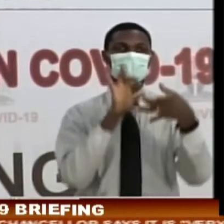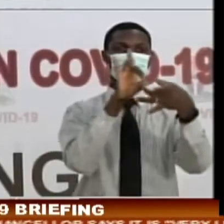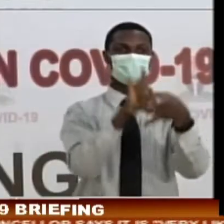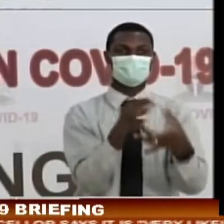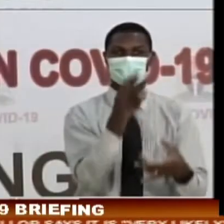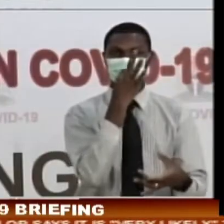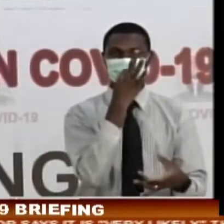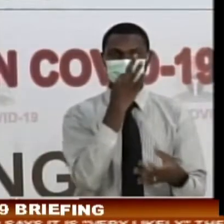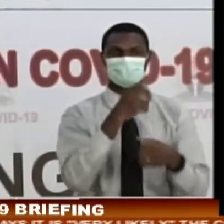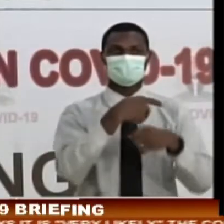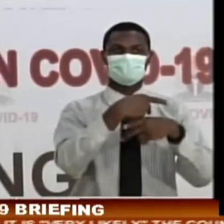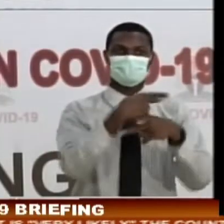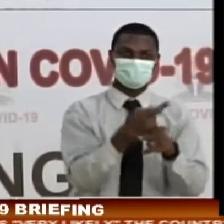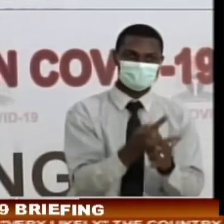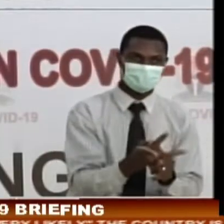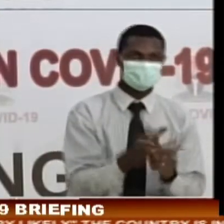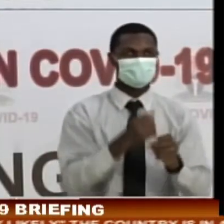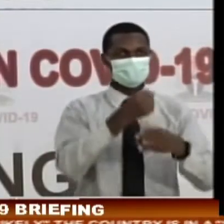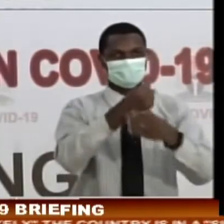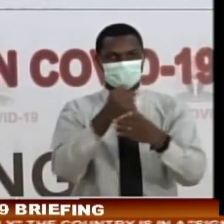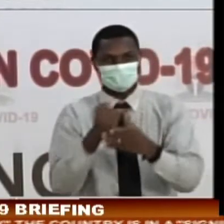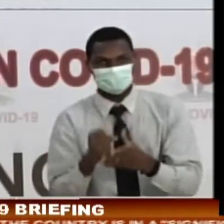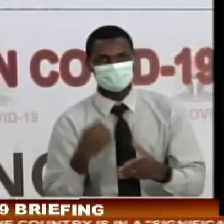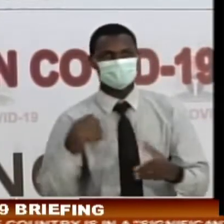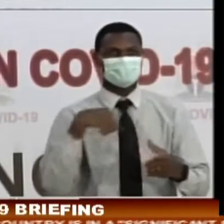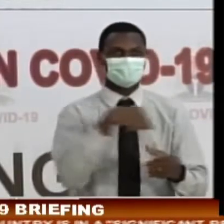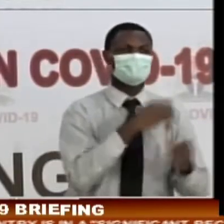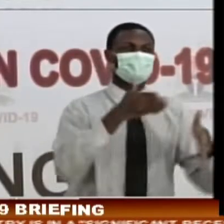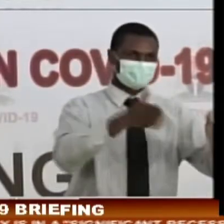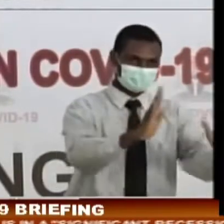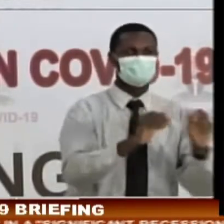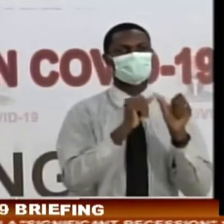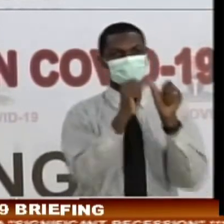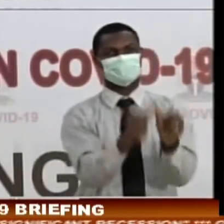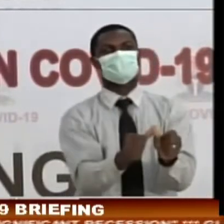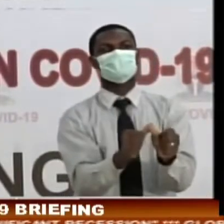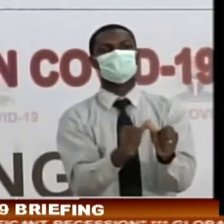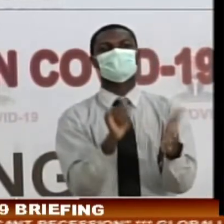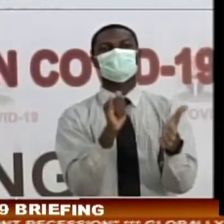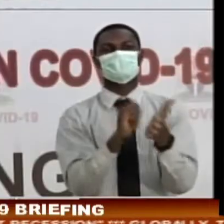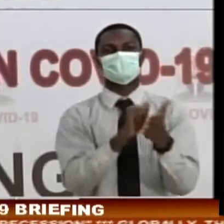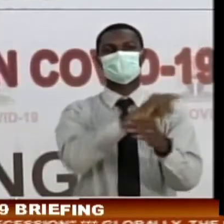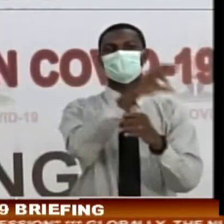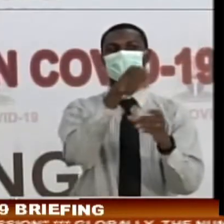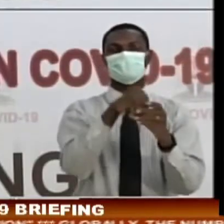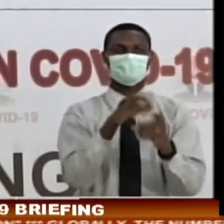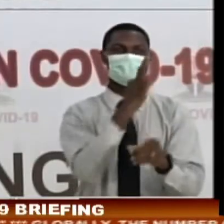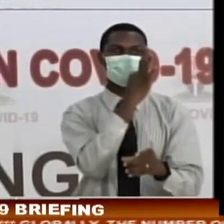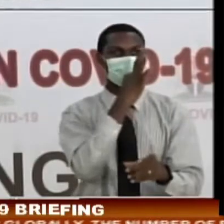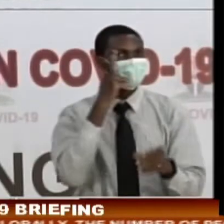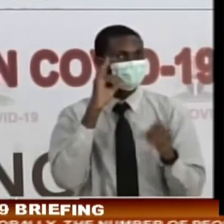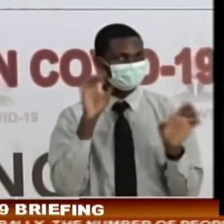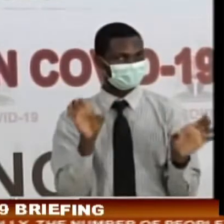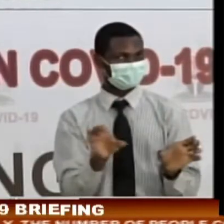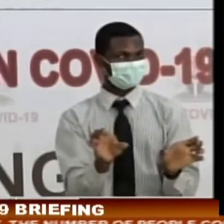were Exempted this for the avoidance of Doubt includes farming